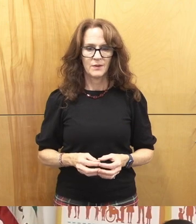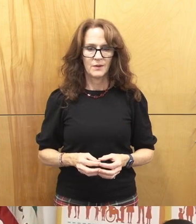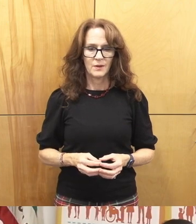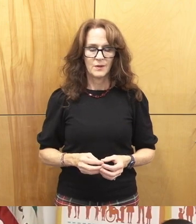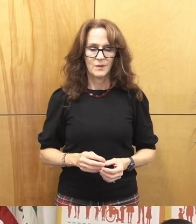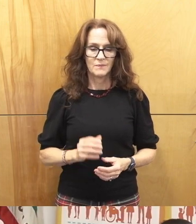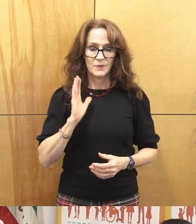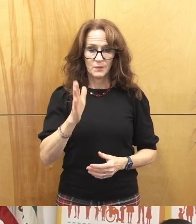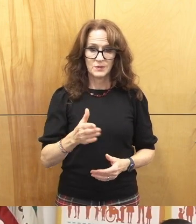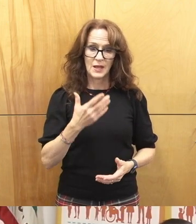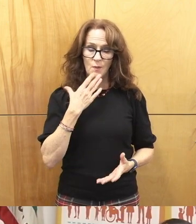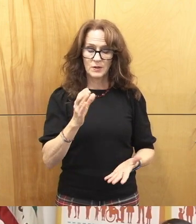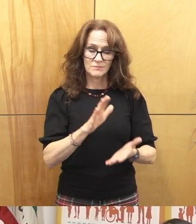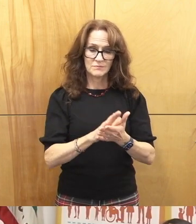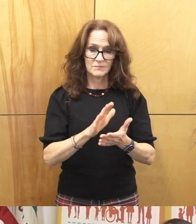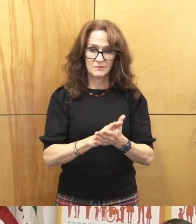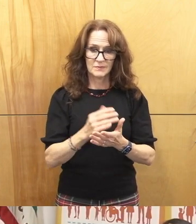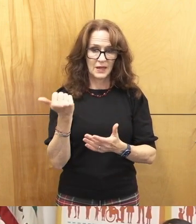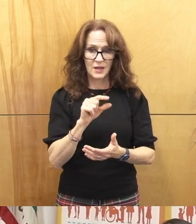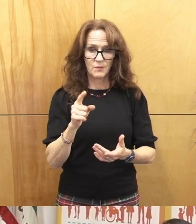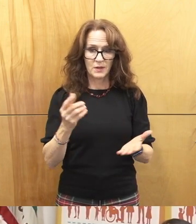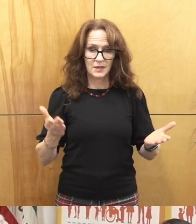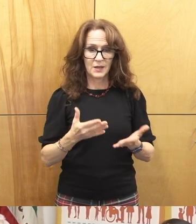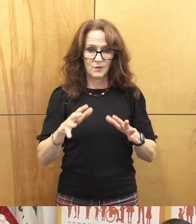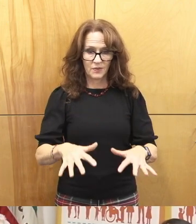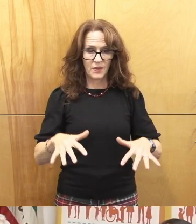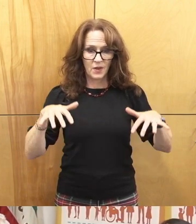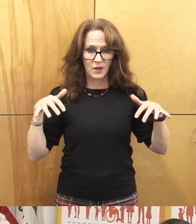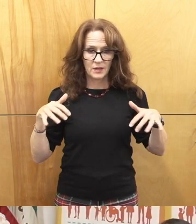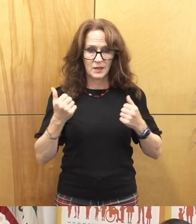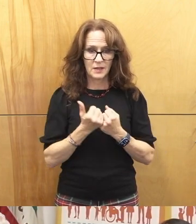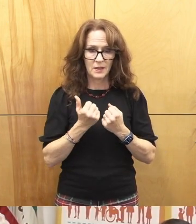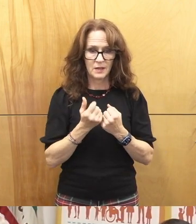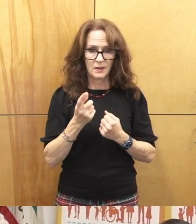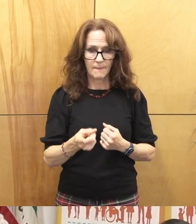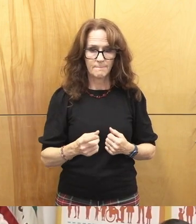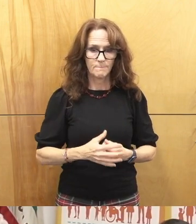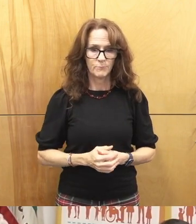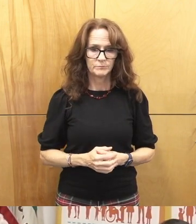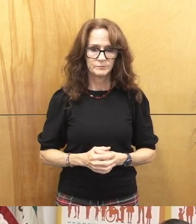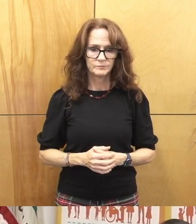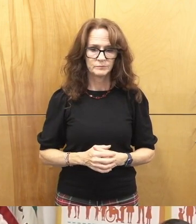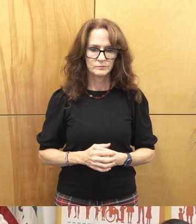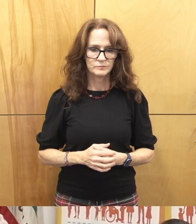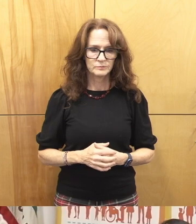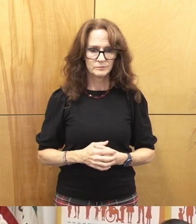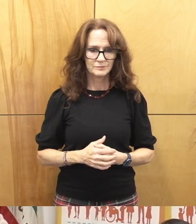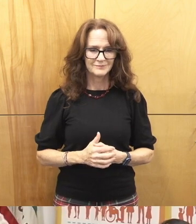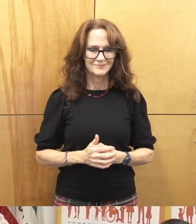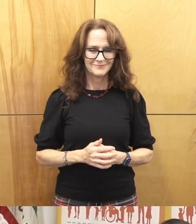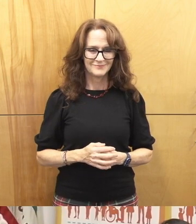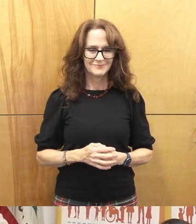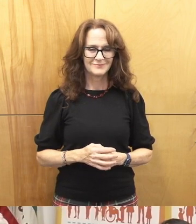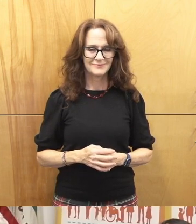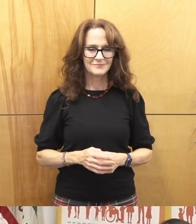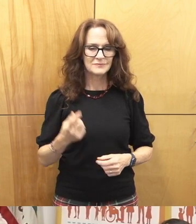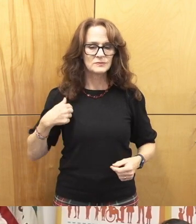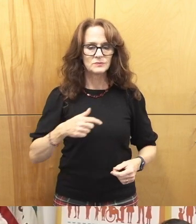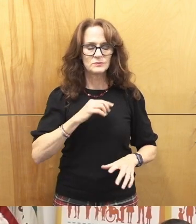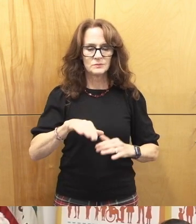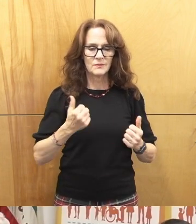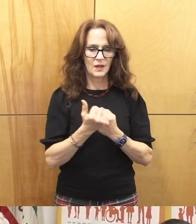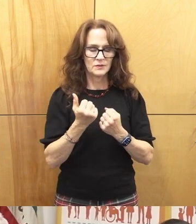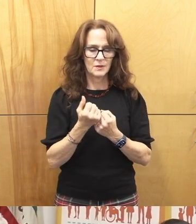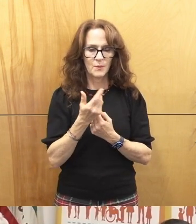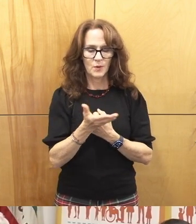you like to acknowledge anyone in the audience as being here to support you? Well, we all support